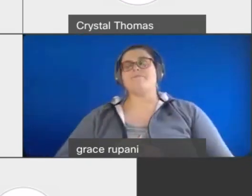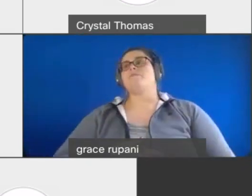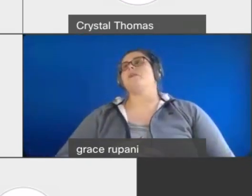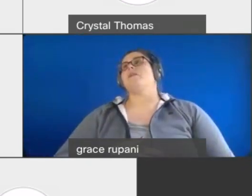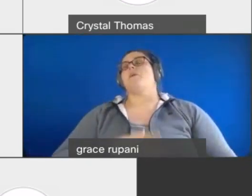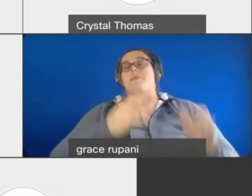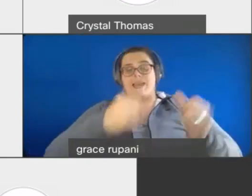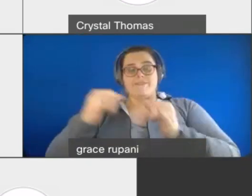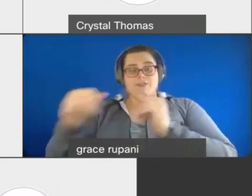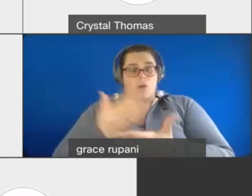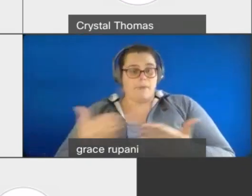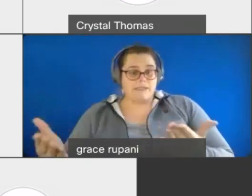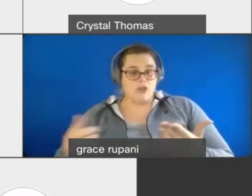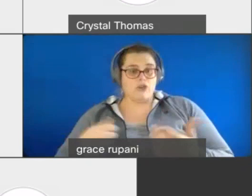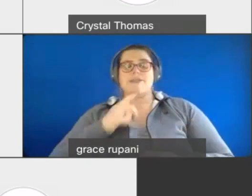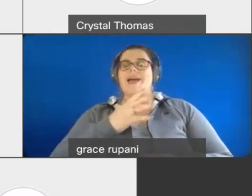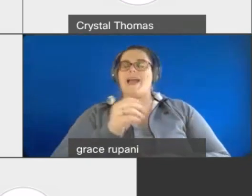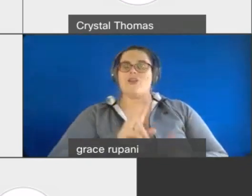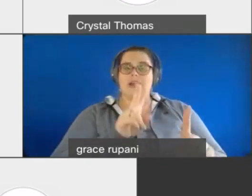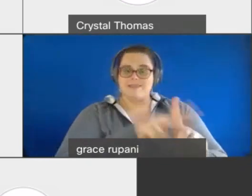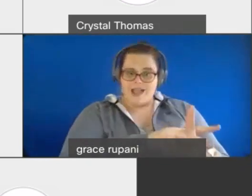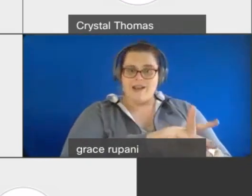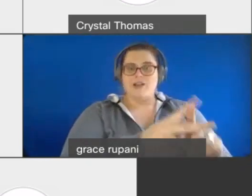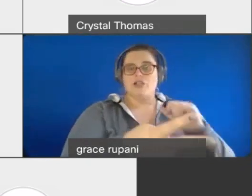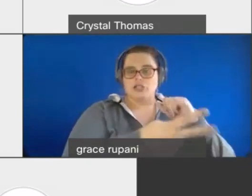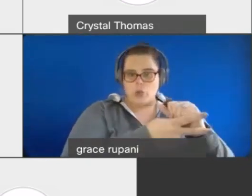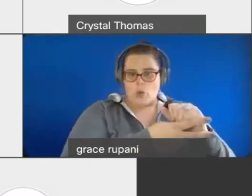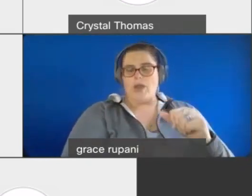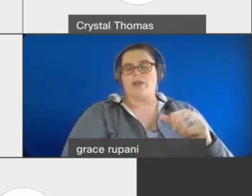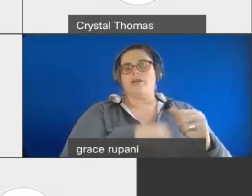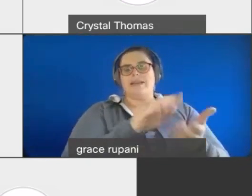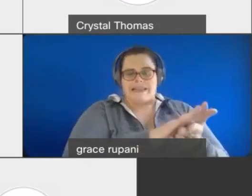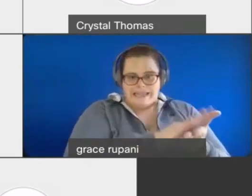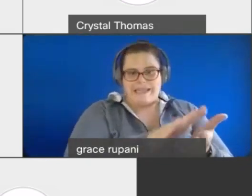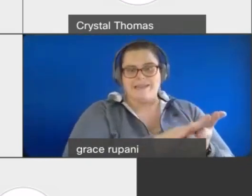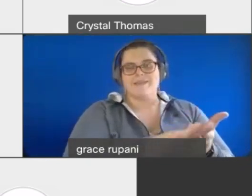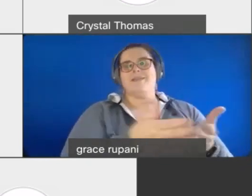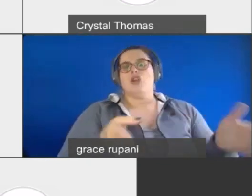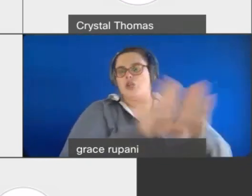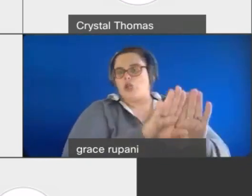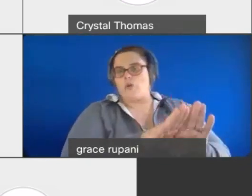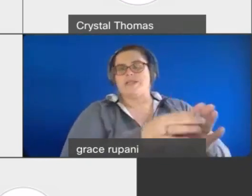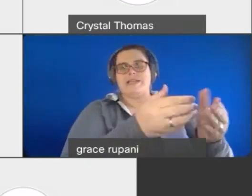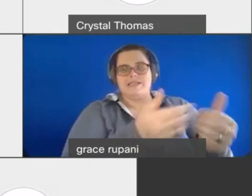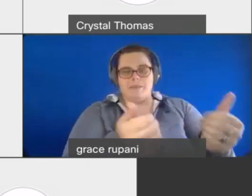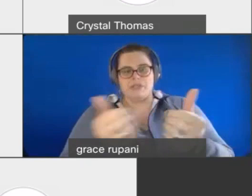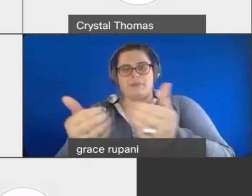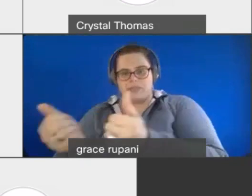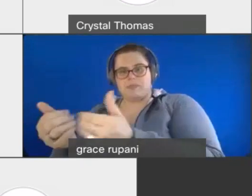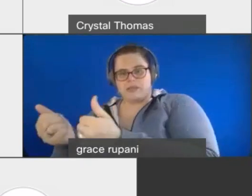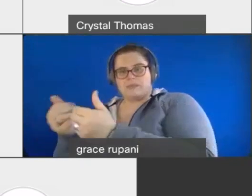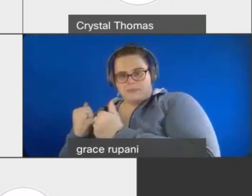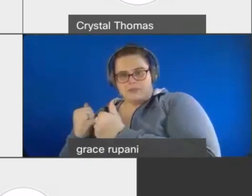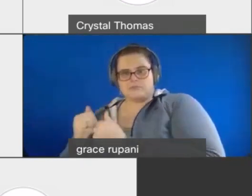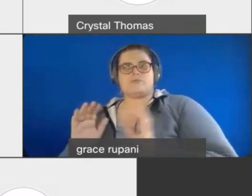assigned per person, stored, maintained, sanitized, closed separately, so that there's no quote